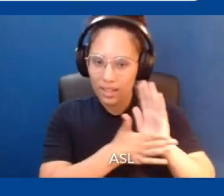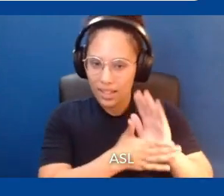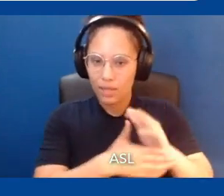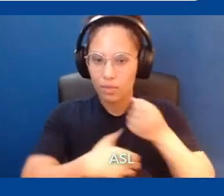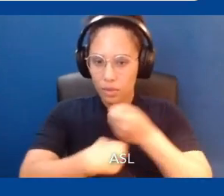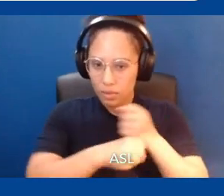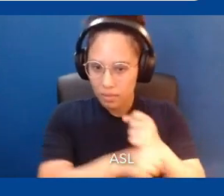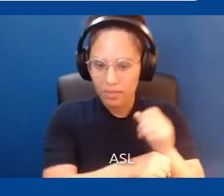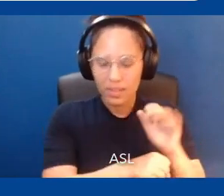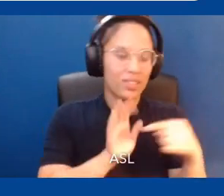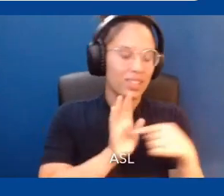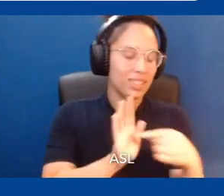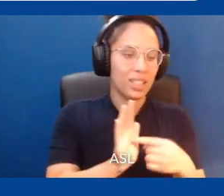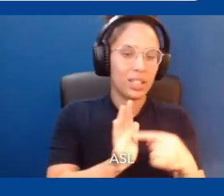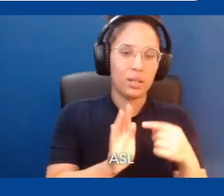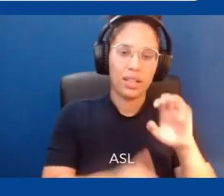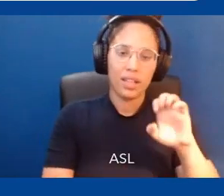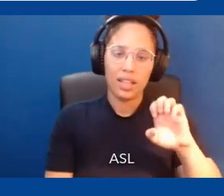just